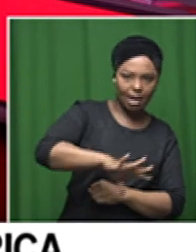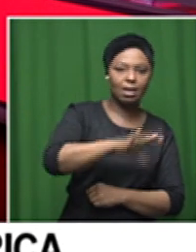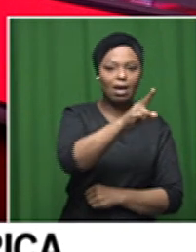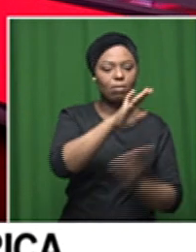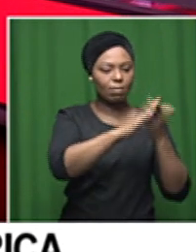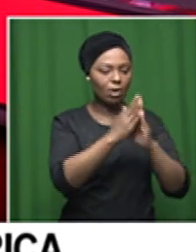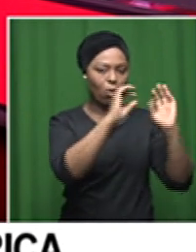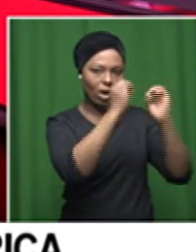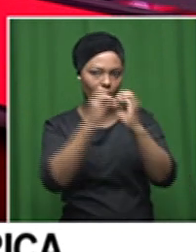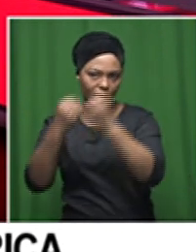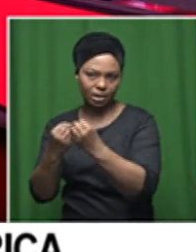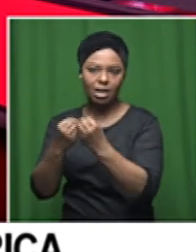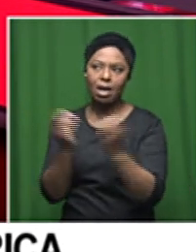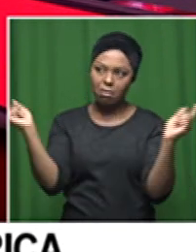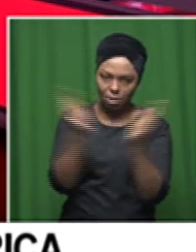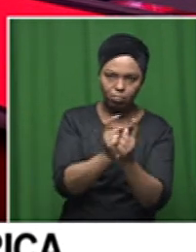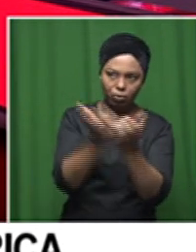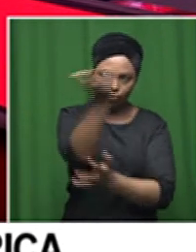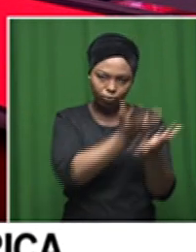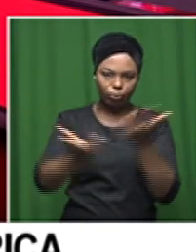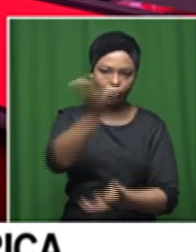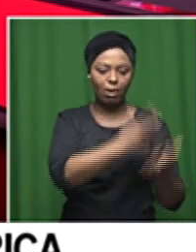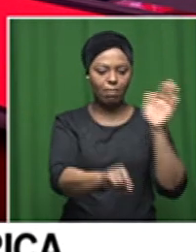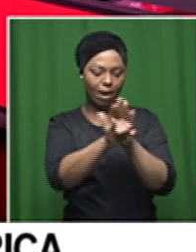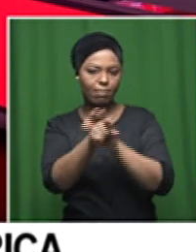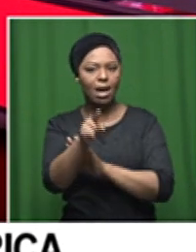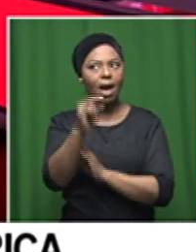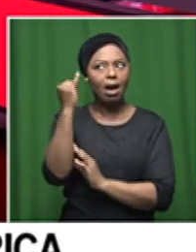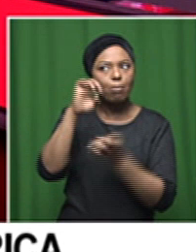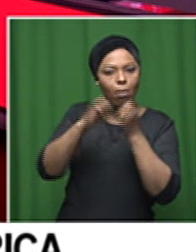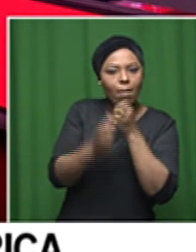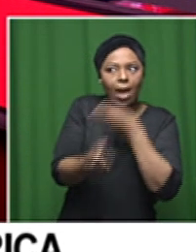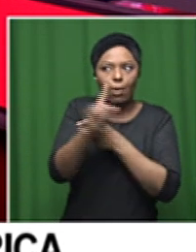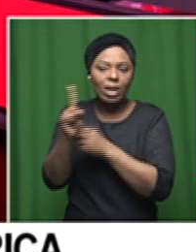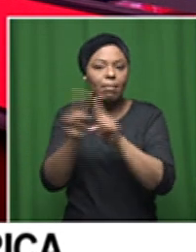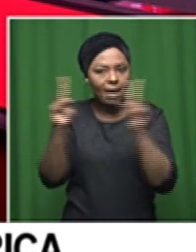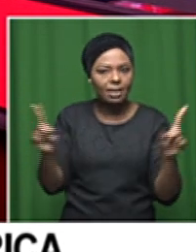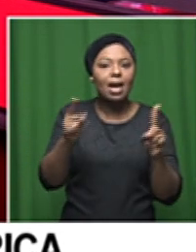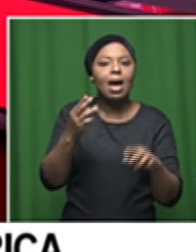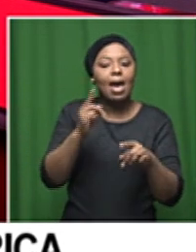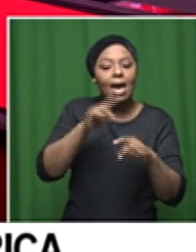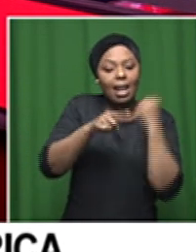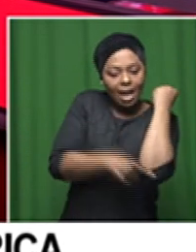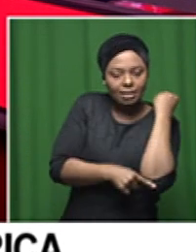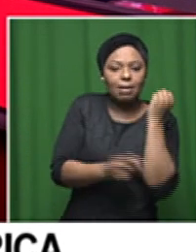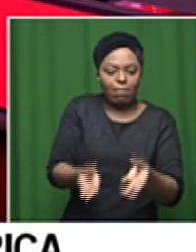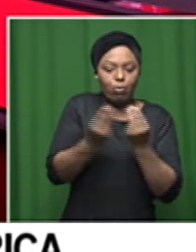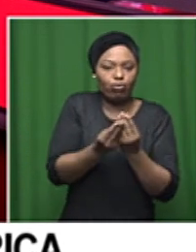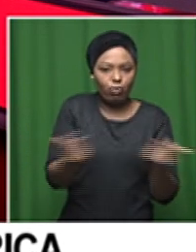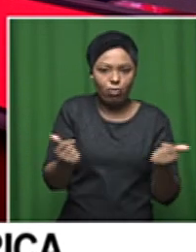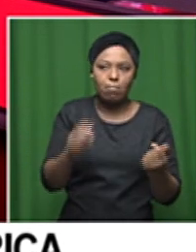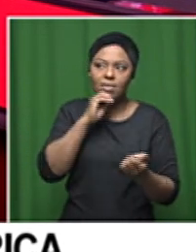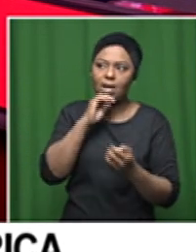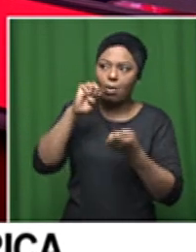society organizations coming together, highlighting problems that exist, but also trying to come up with solutions, because this is not a job for just the department or